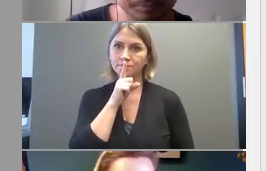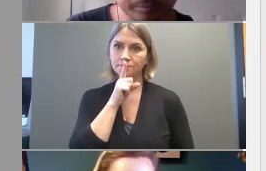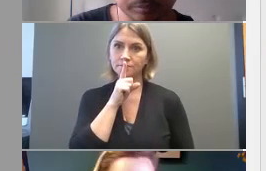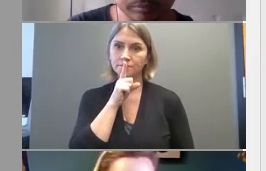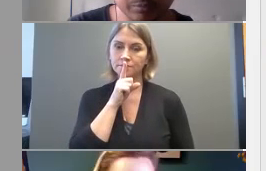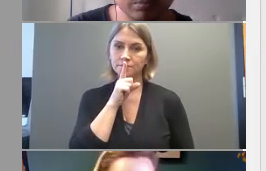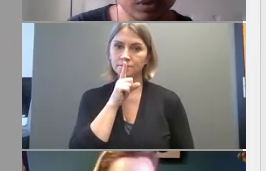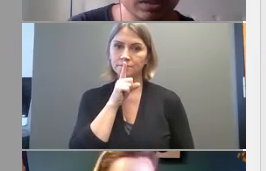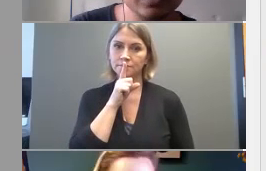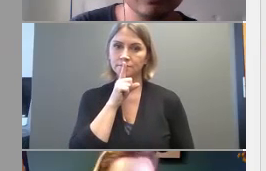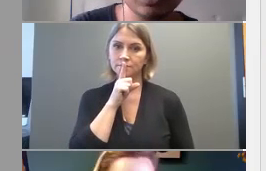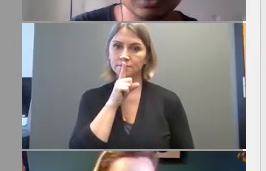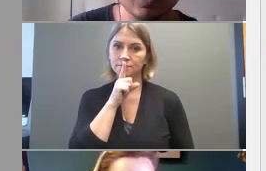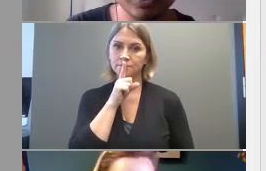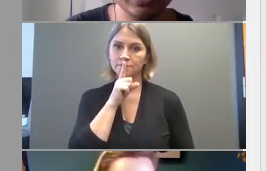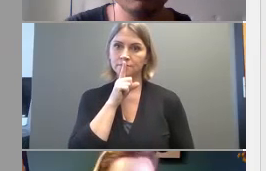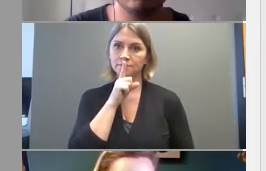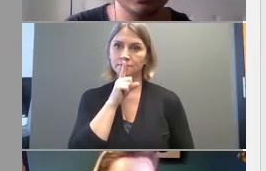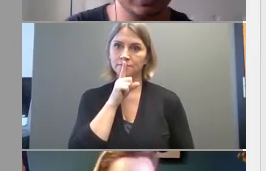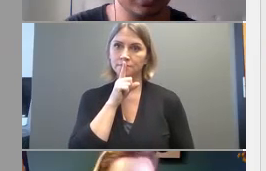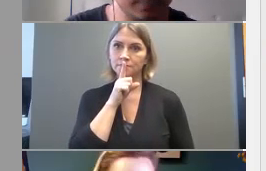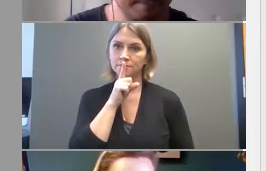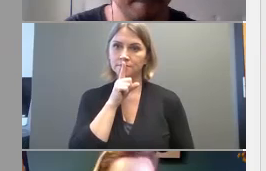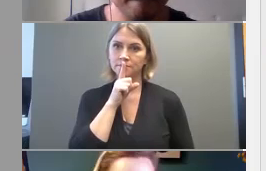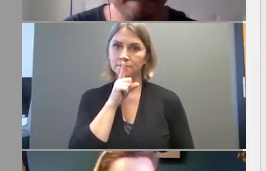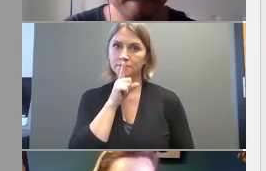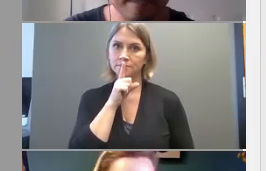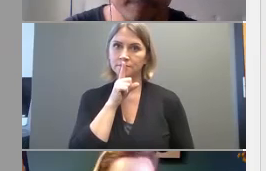okay. It's weirdly what. Give me one sec.